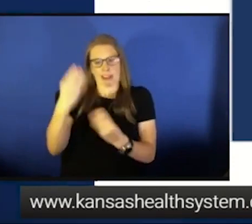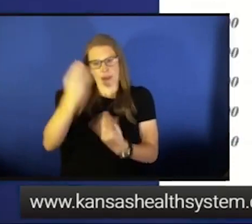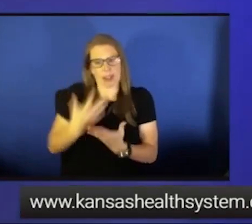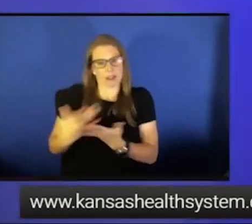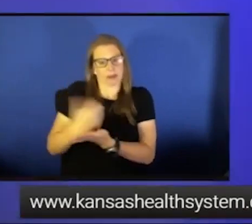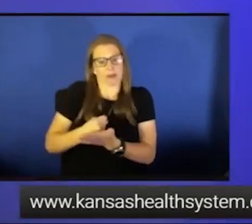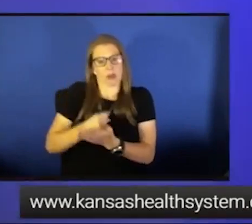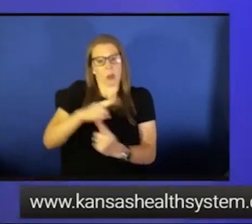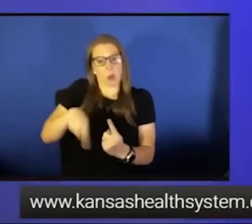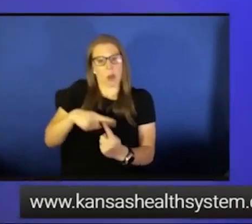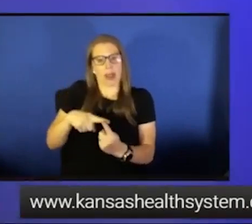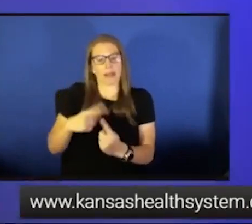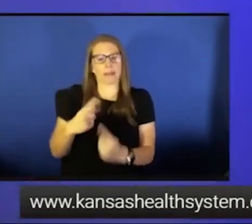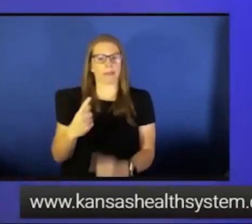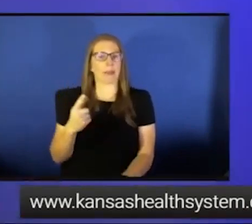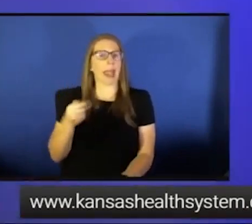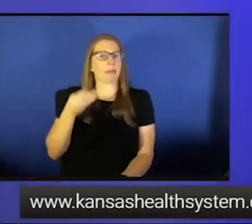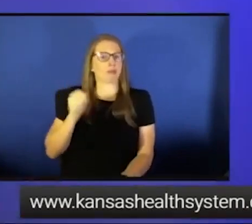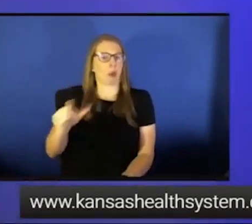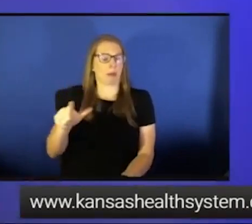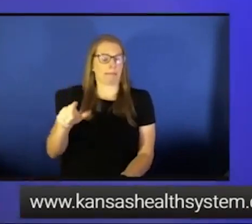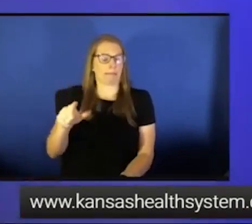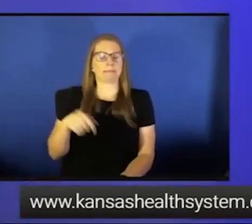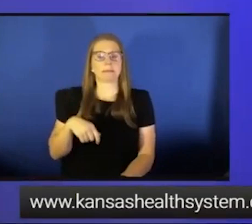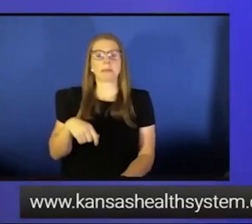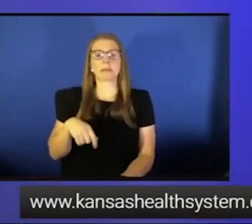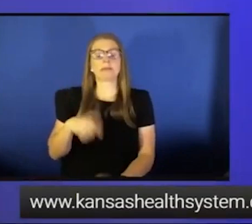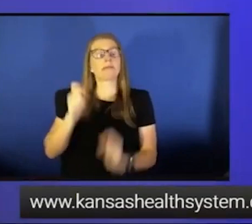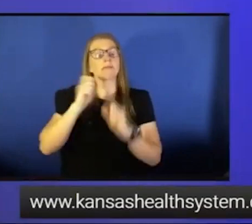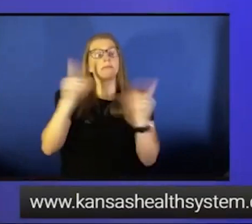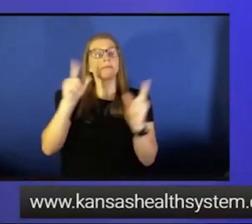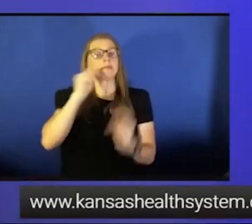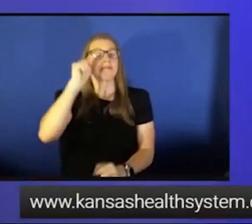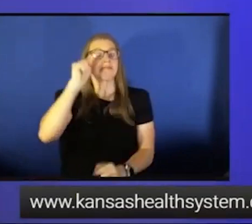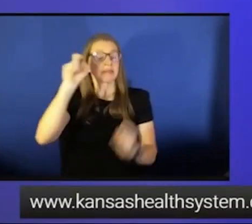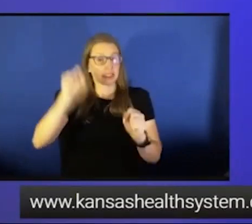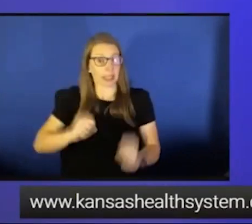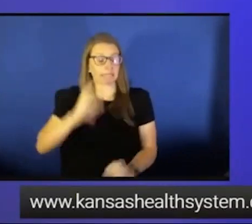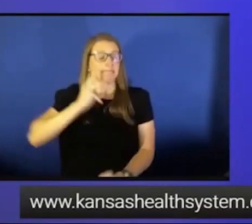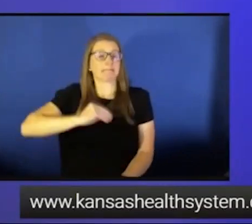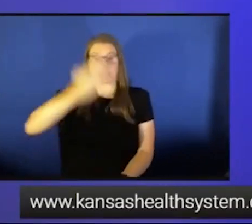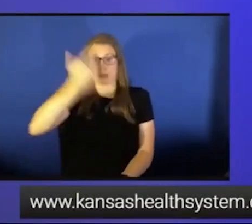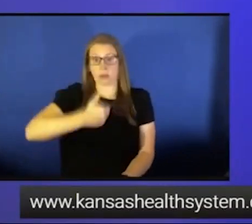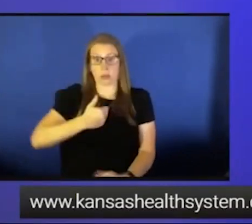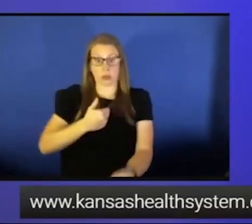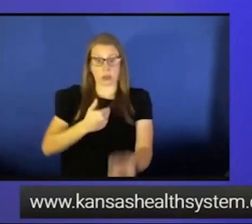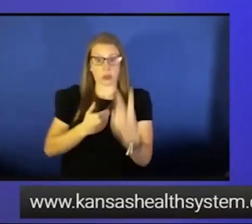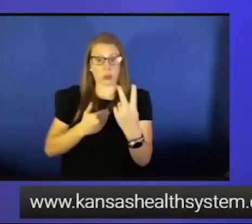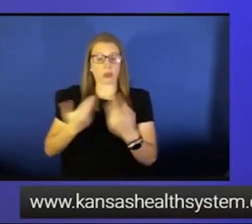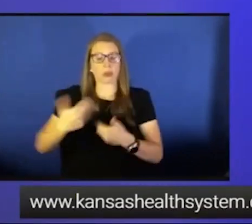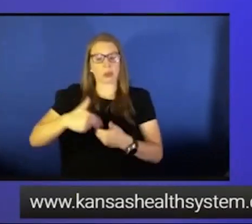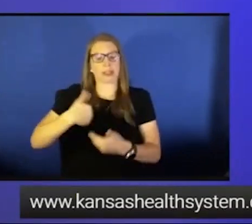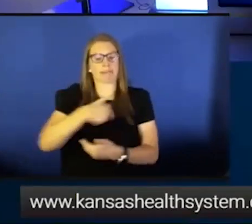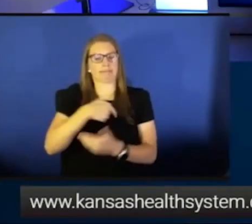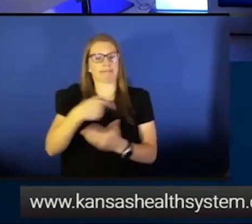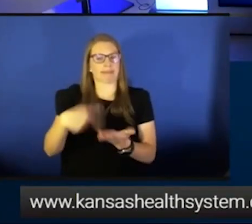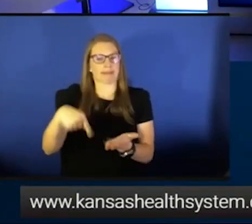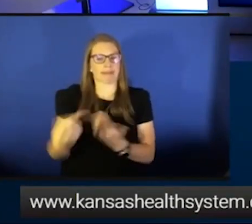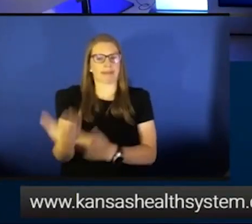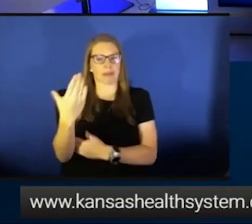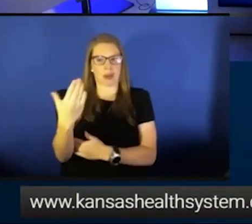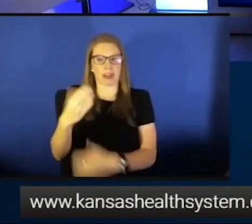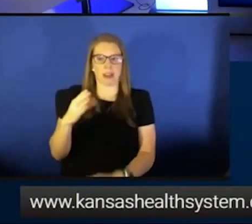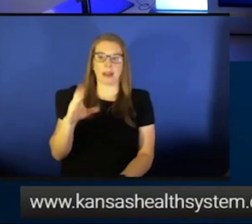in April. And you might be surprised to learn teens can suffer stroke, like two of them joining us this morning, Molly Ogden and her